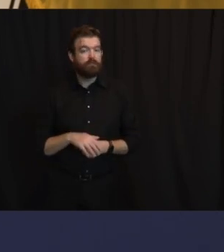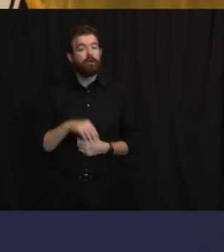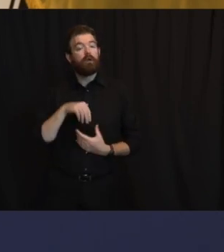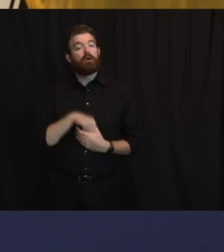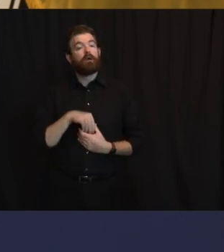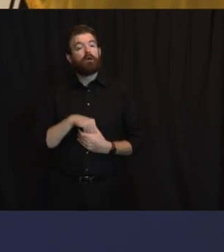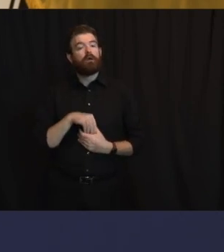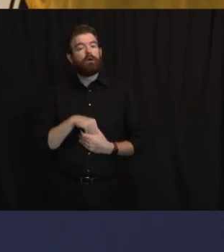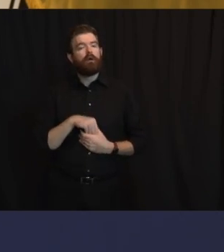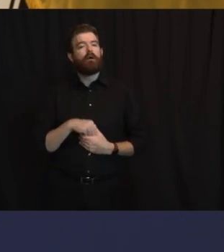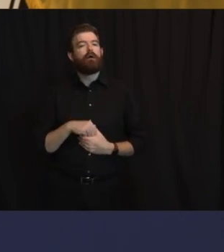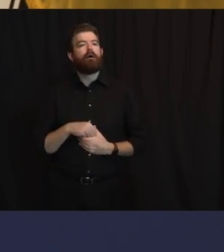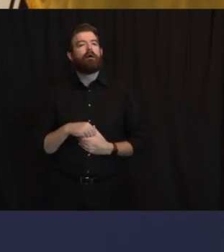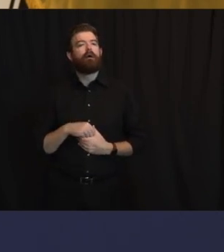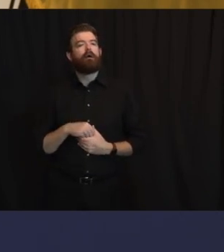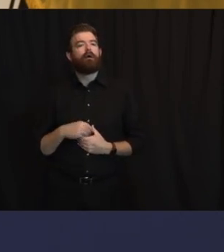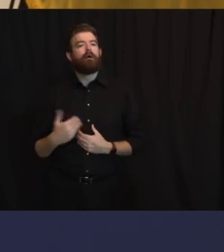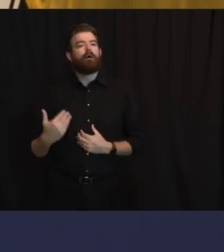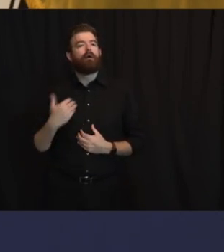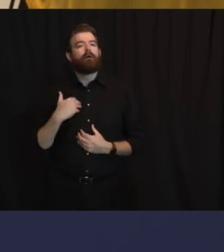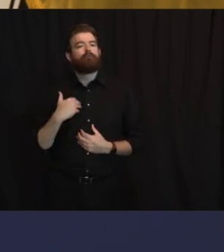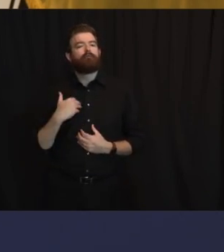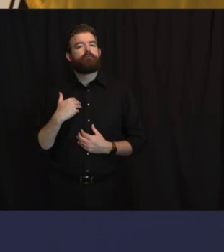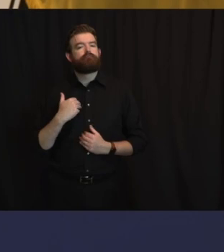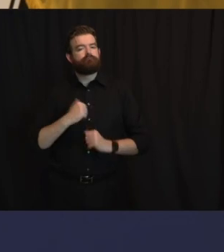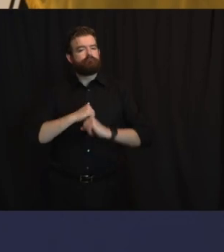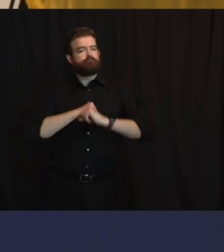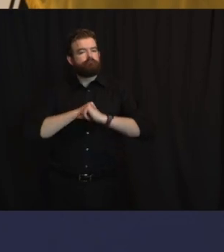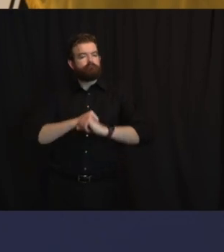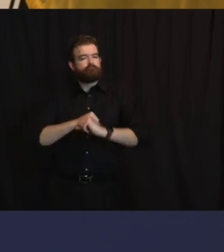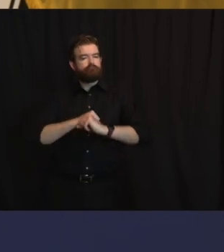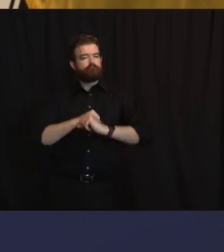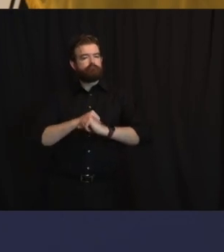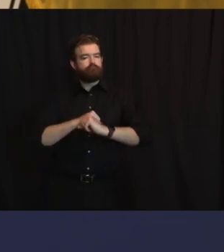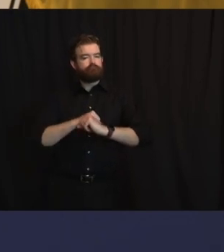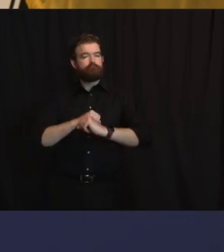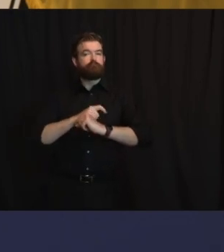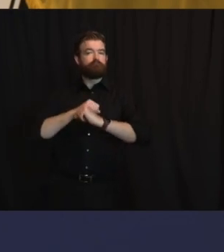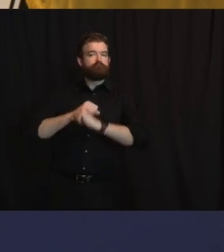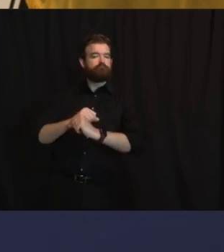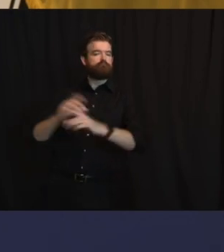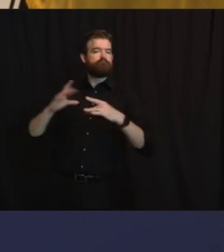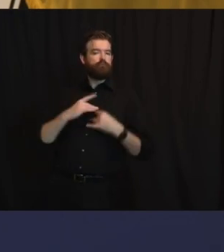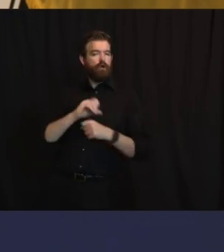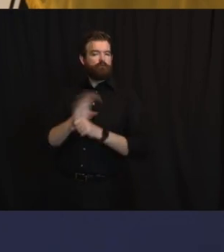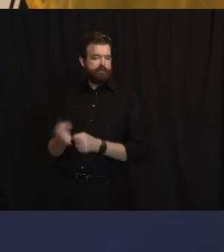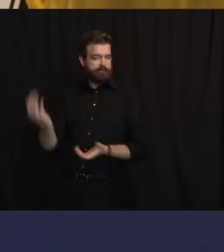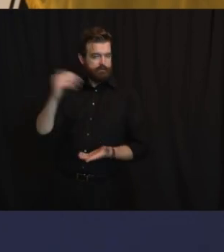natural resistance against the virus, you get a much higher number.